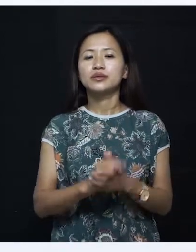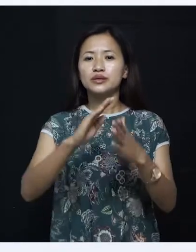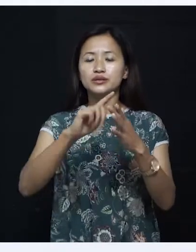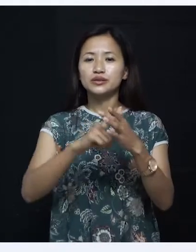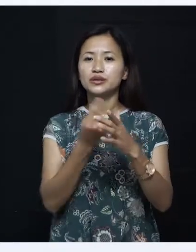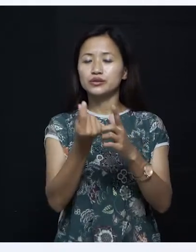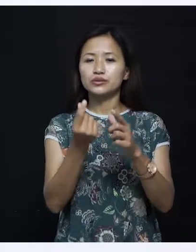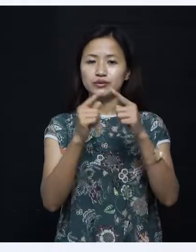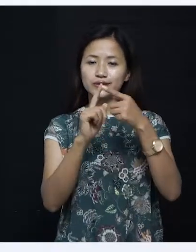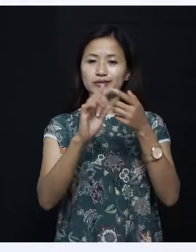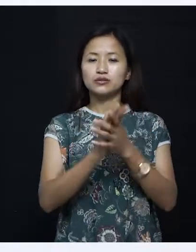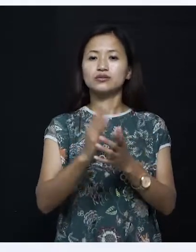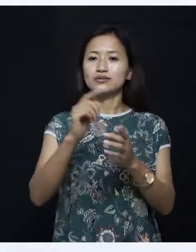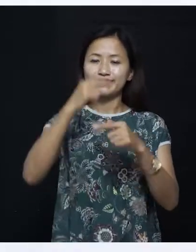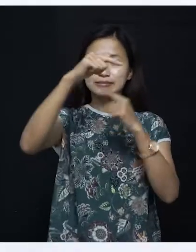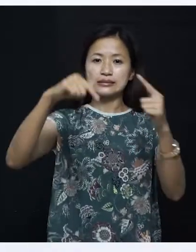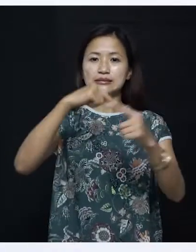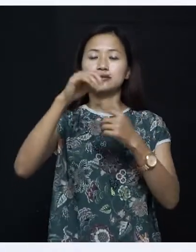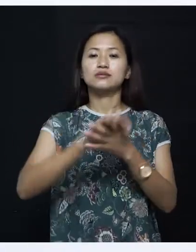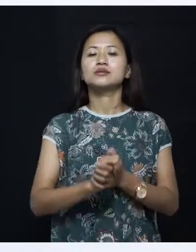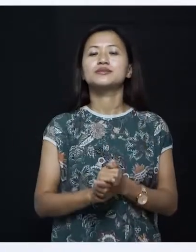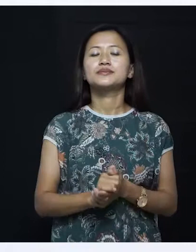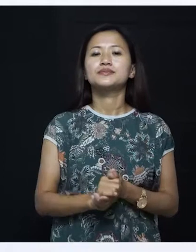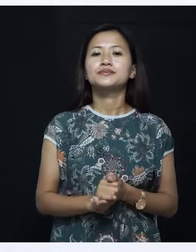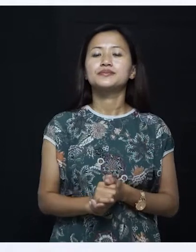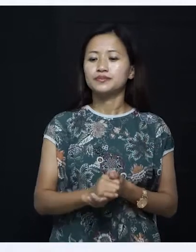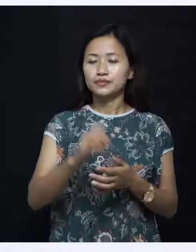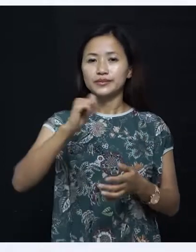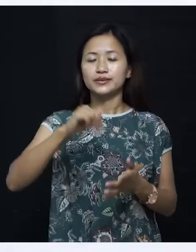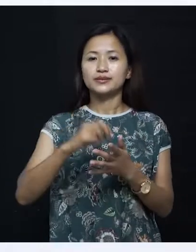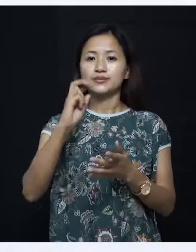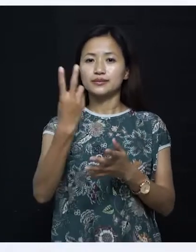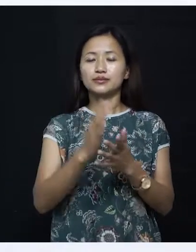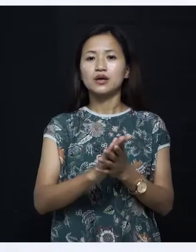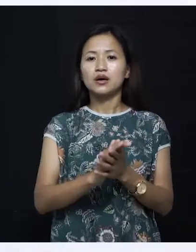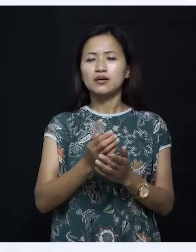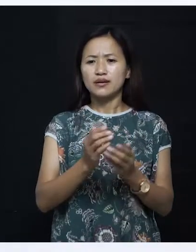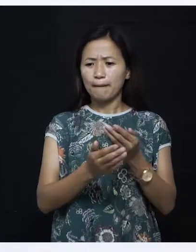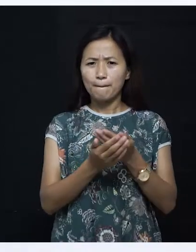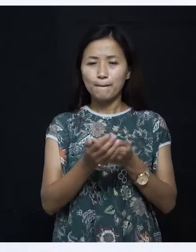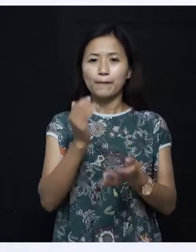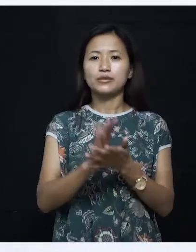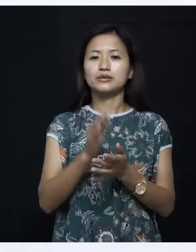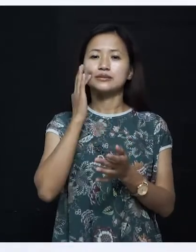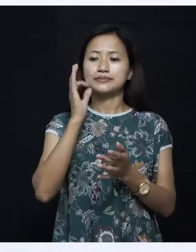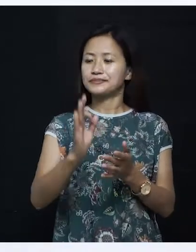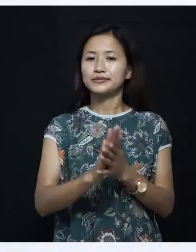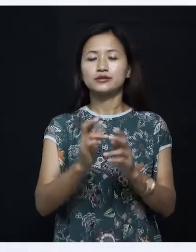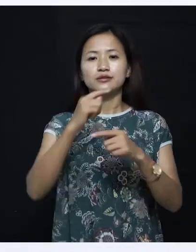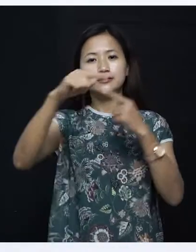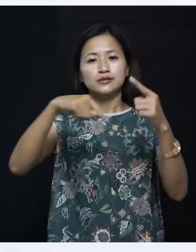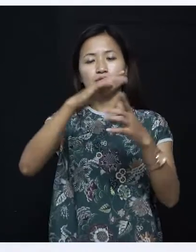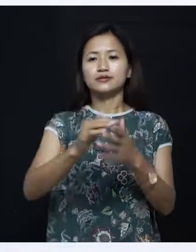jute industry. Now this jute industry, this is the second most important industry in